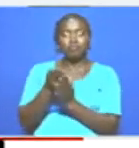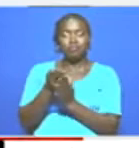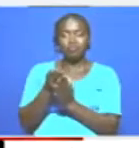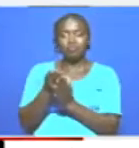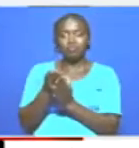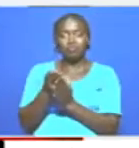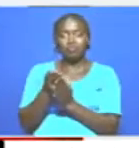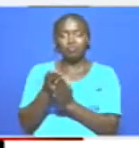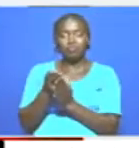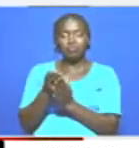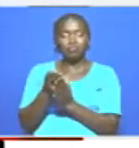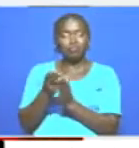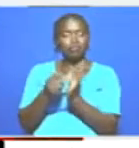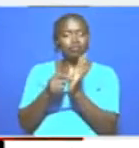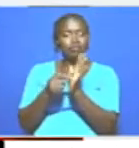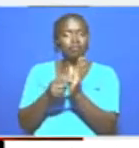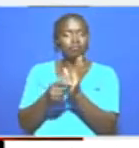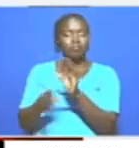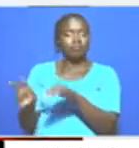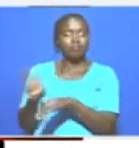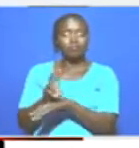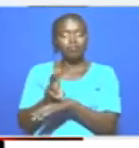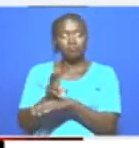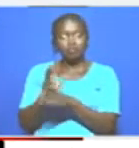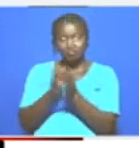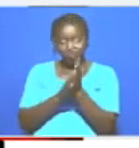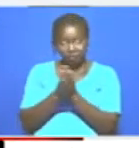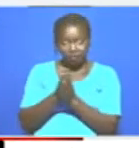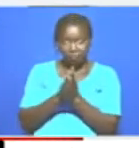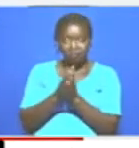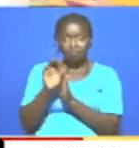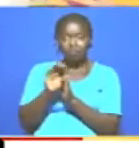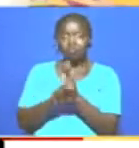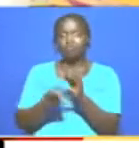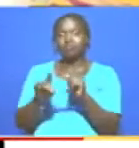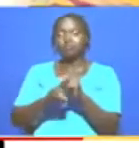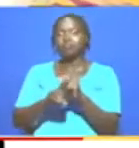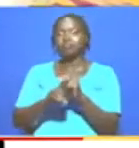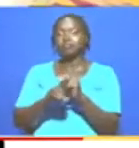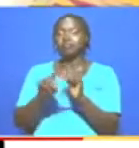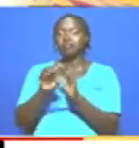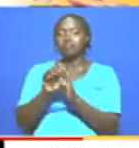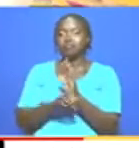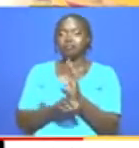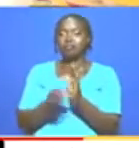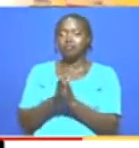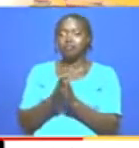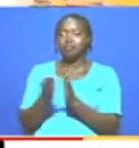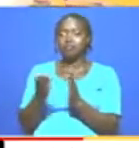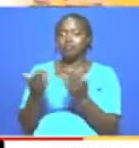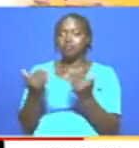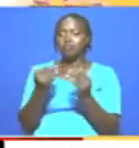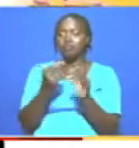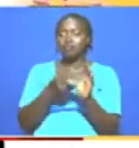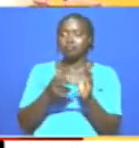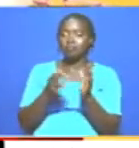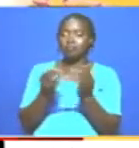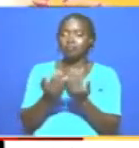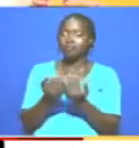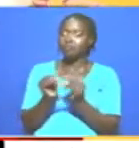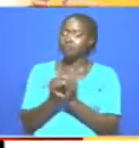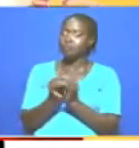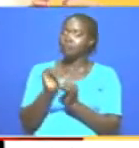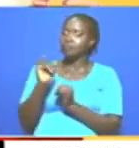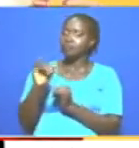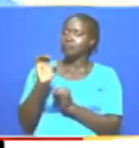reflect the values and aspirations of Chapter 6 of the Constitution. Other key players in the forum were the Independent Electoral